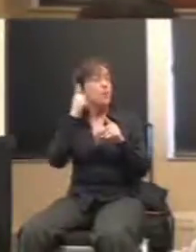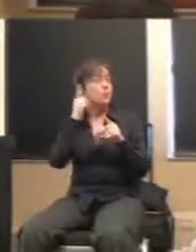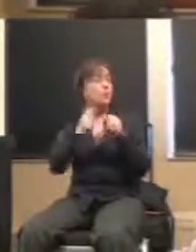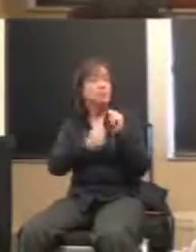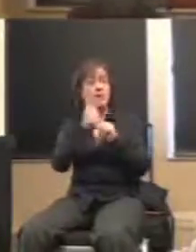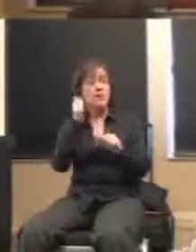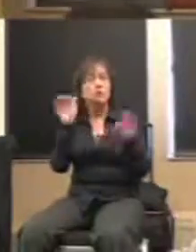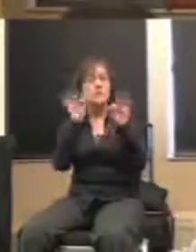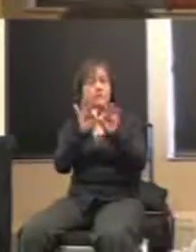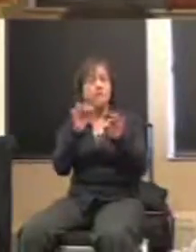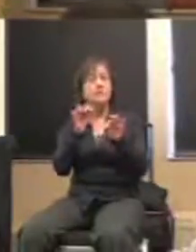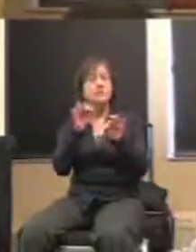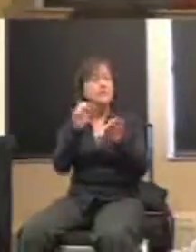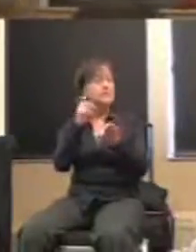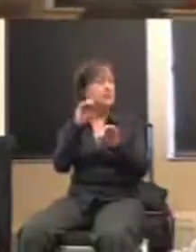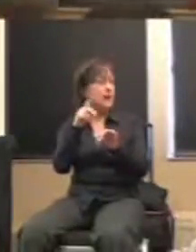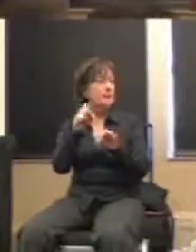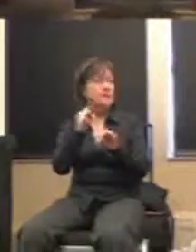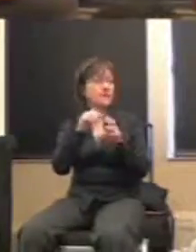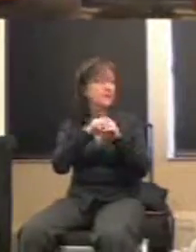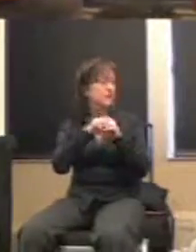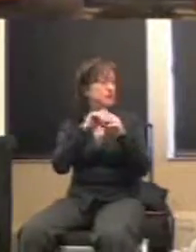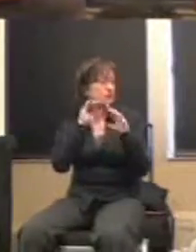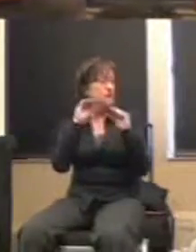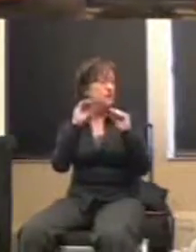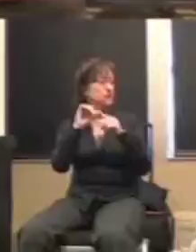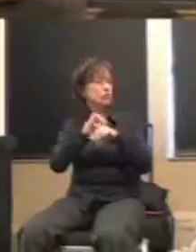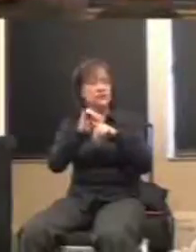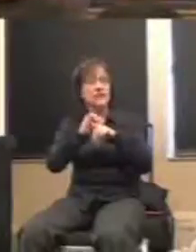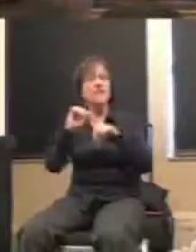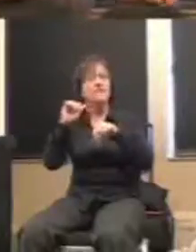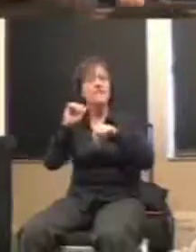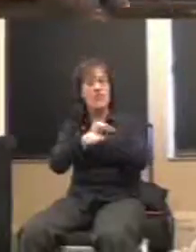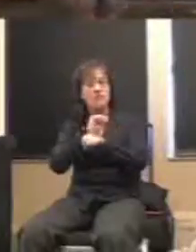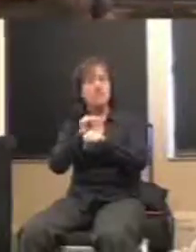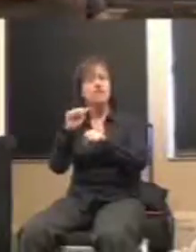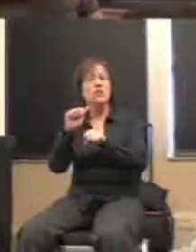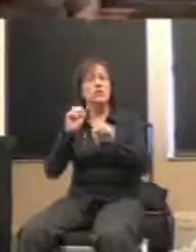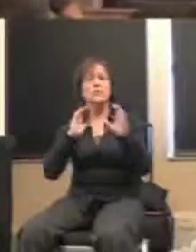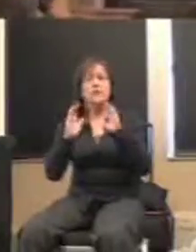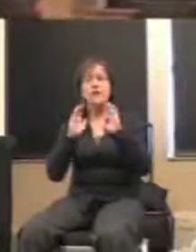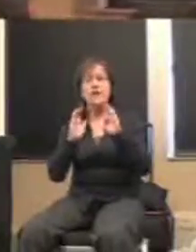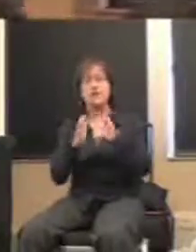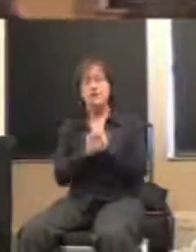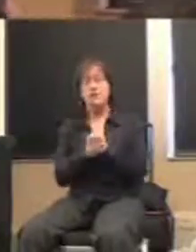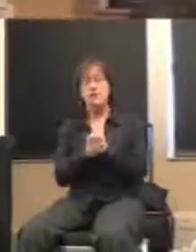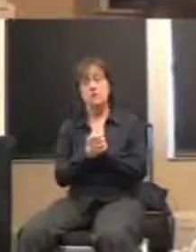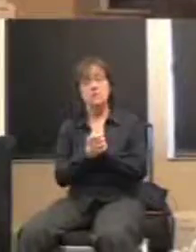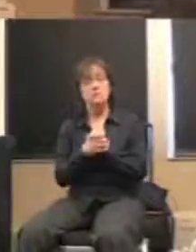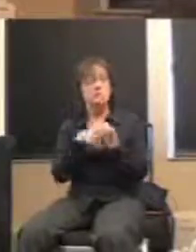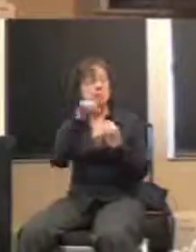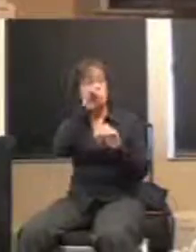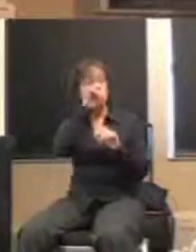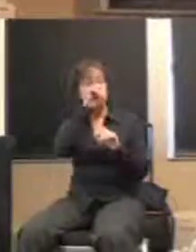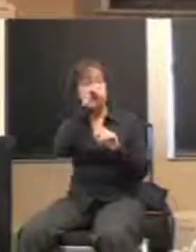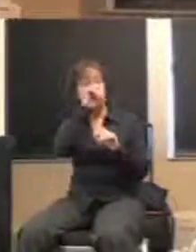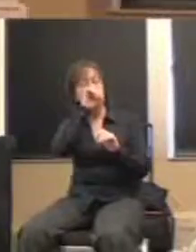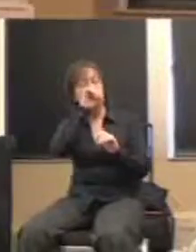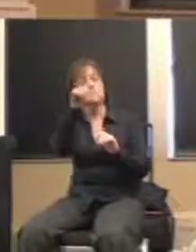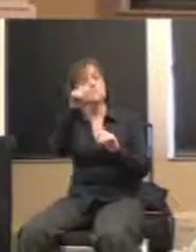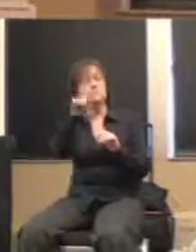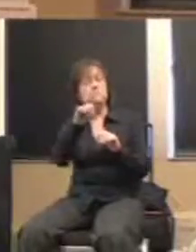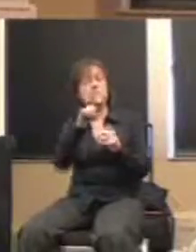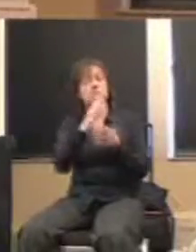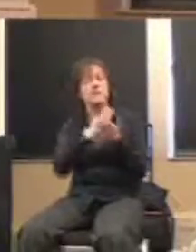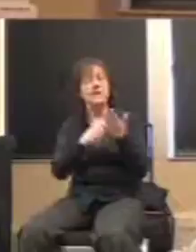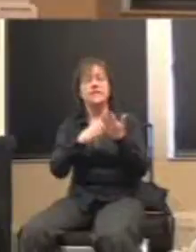most important steps in training functional communication. So I love, love, love, love, love phase